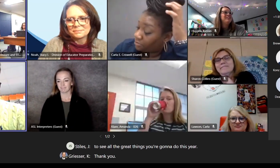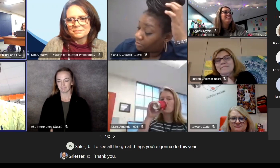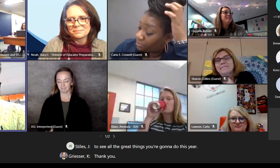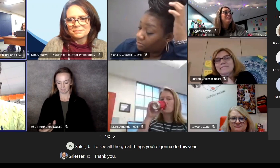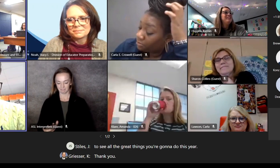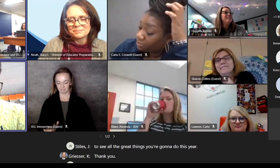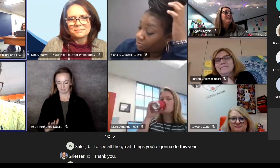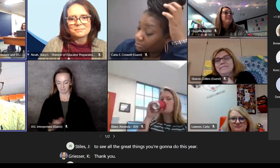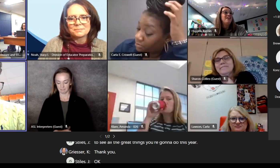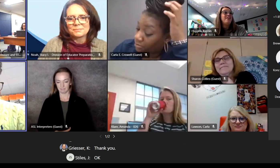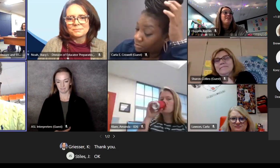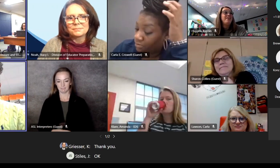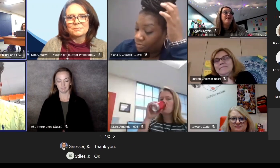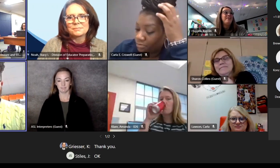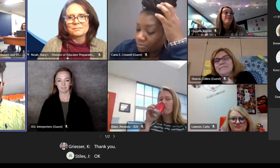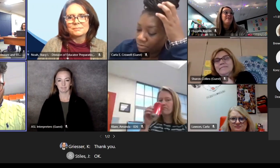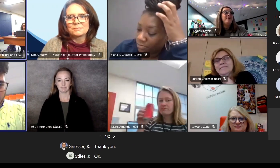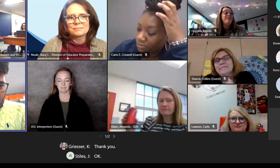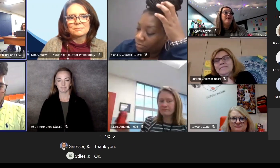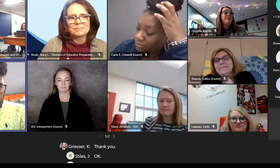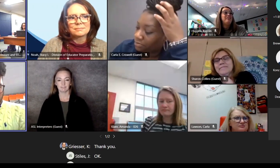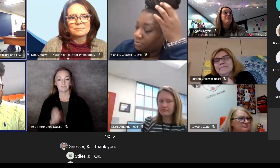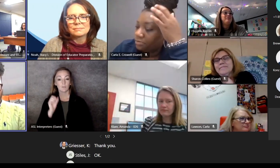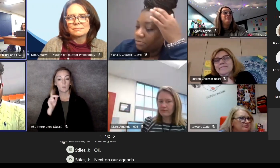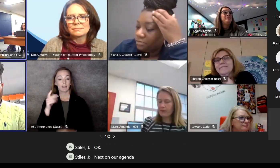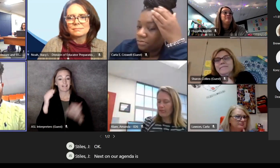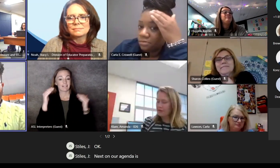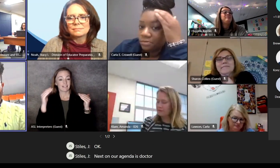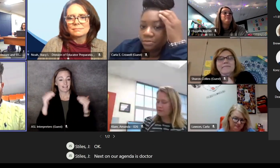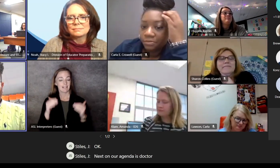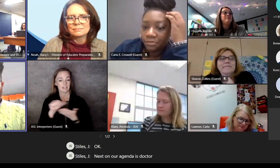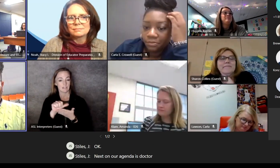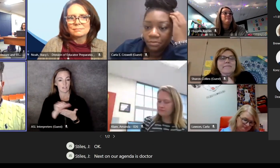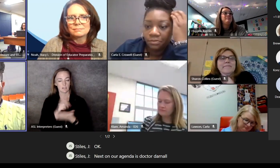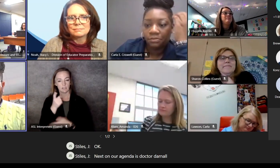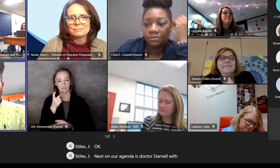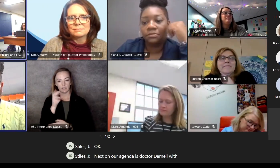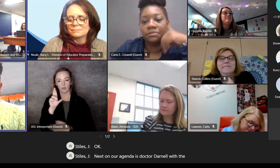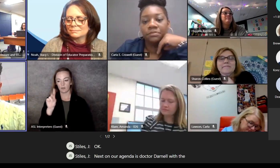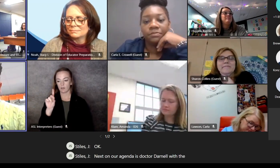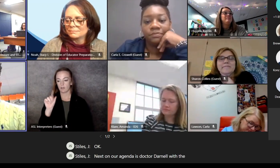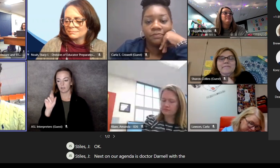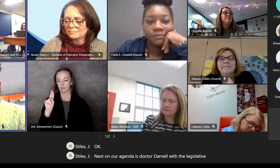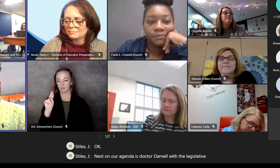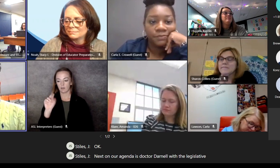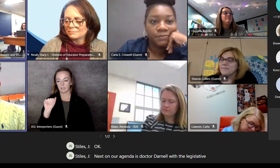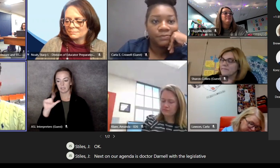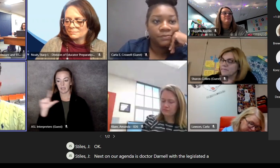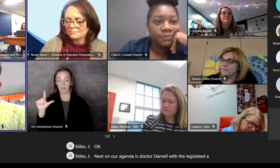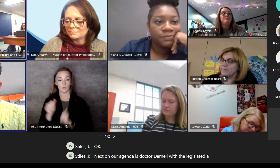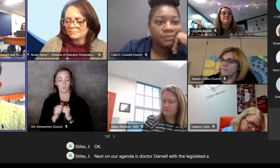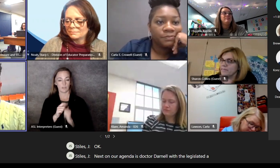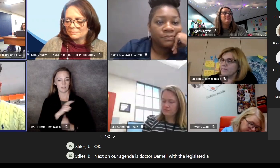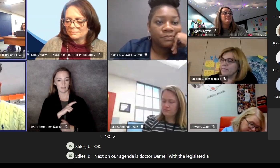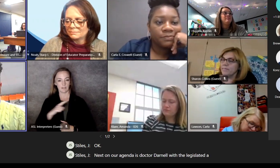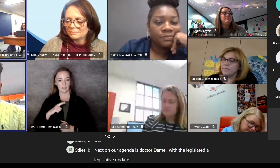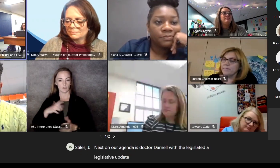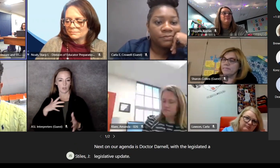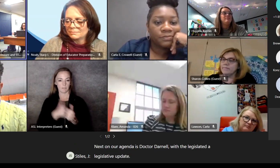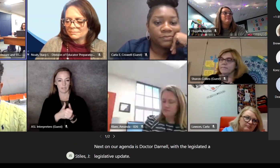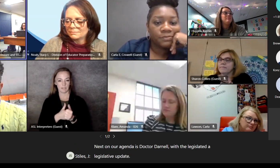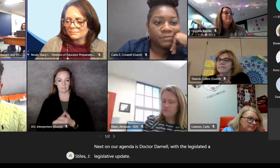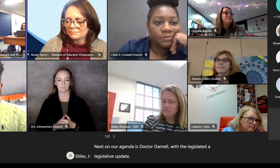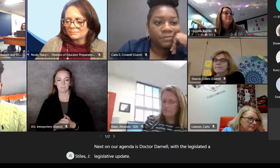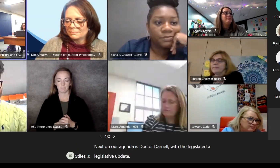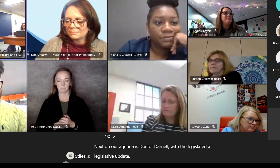Okay. Next on our agenda is Dr. Darnell with the legislative update.